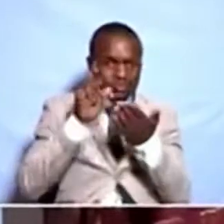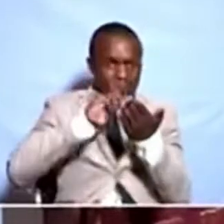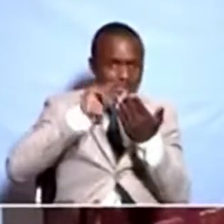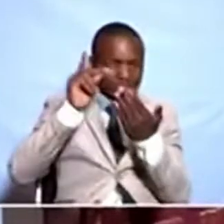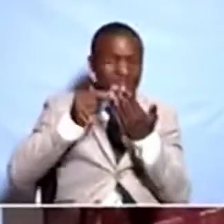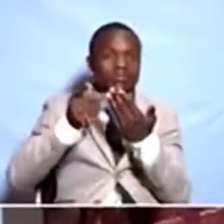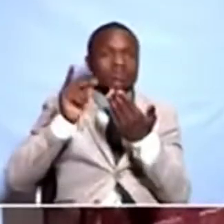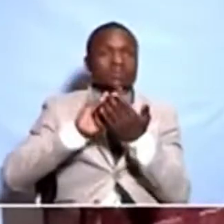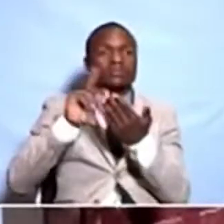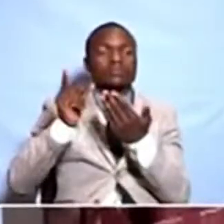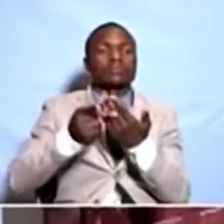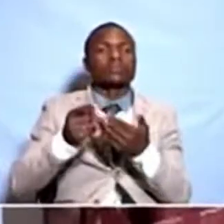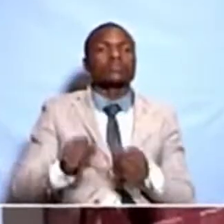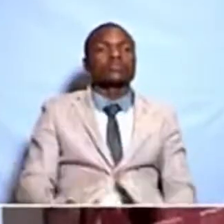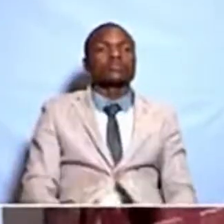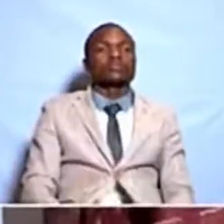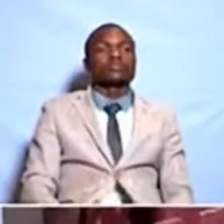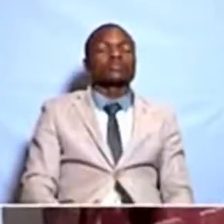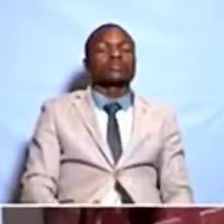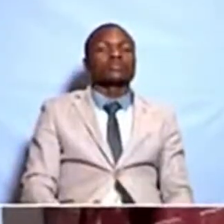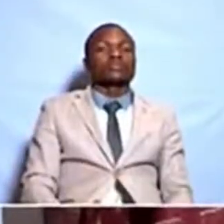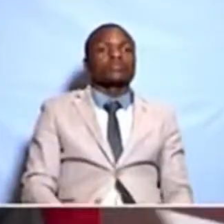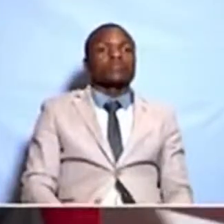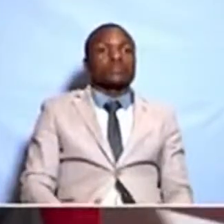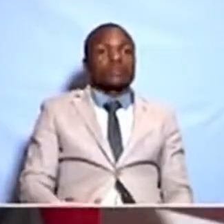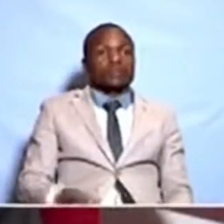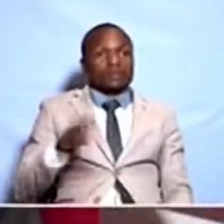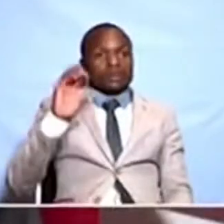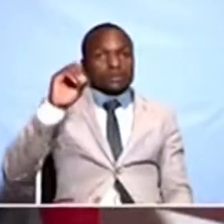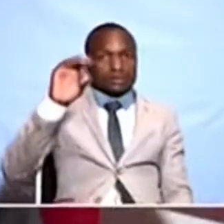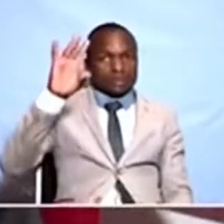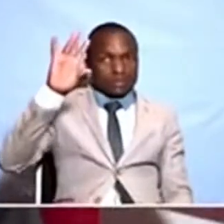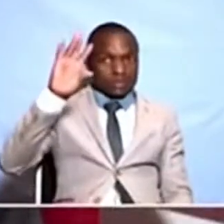the officers. Right. Right, our call line is